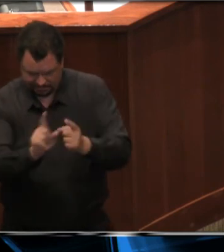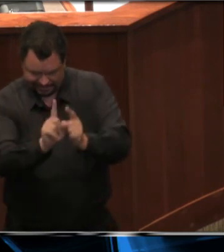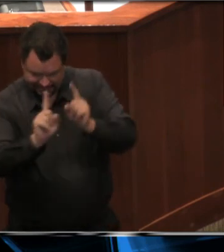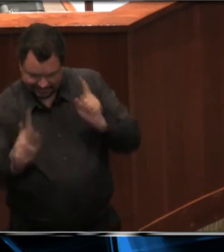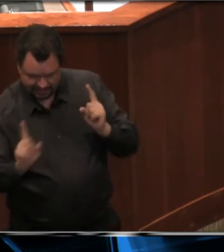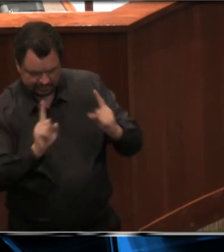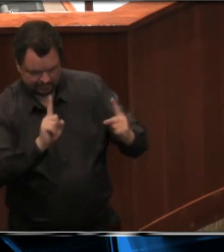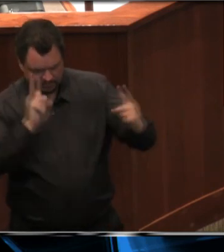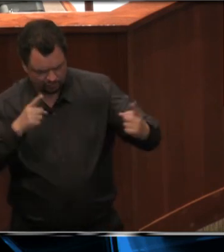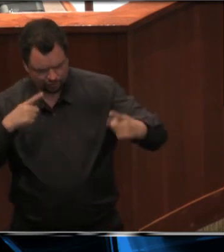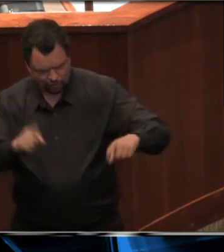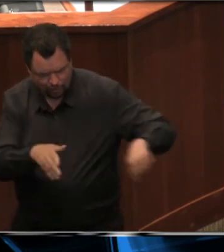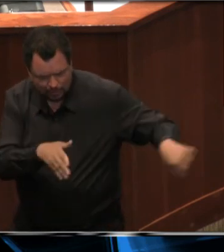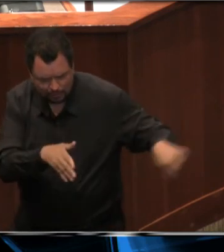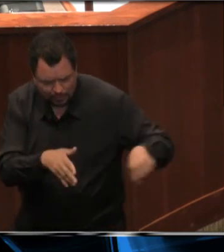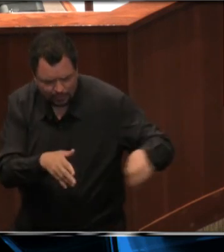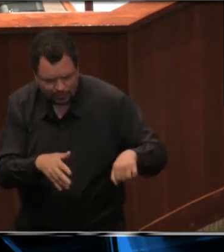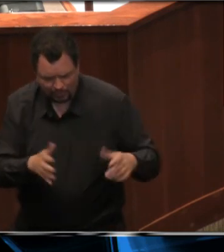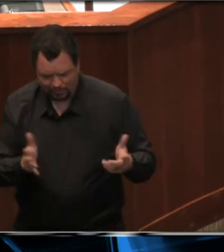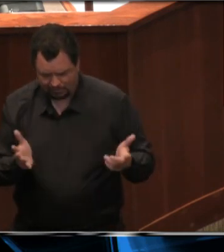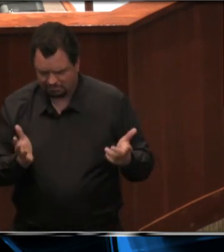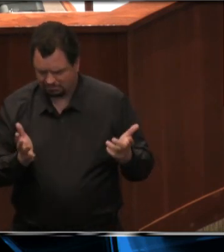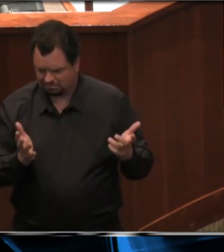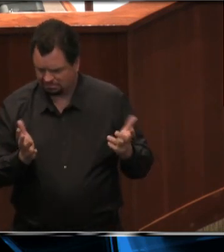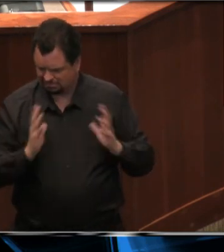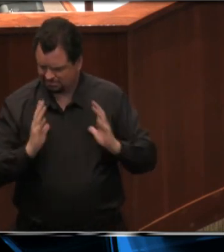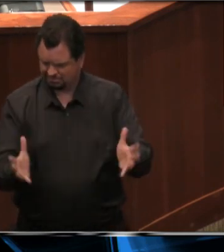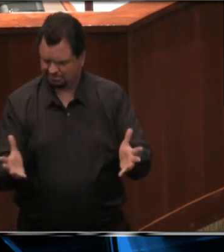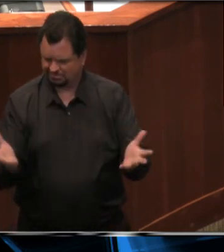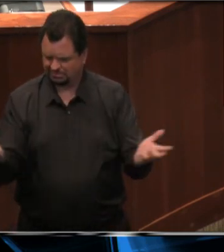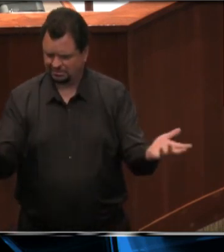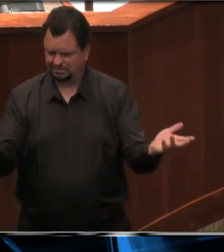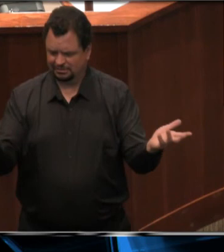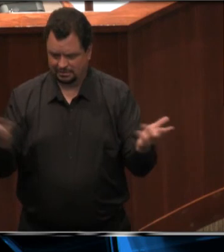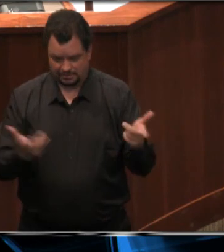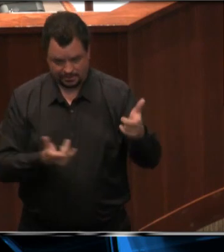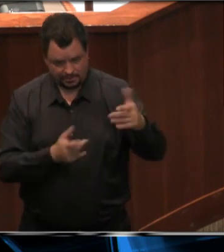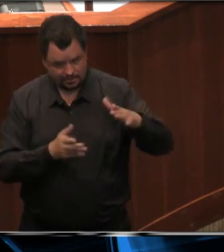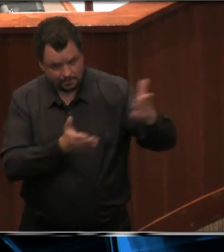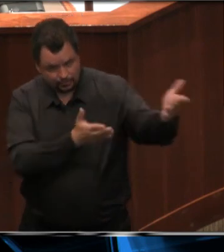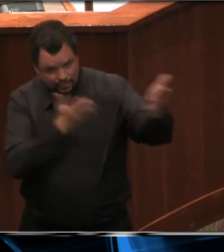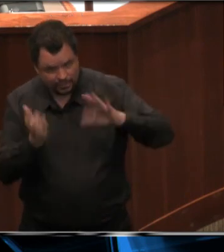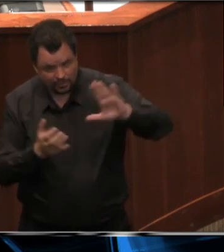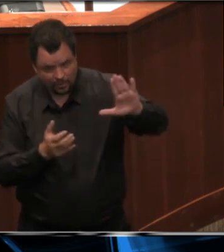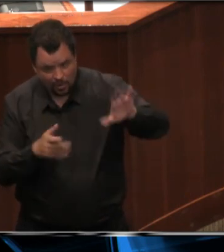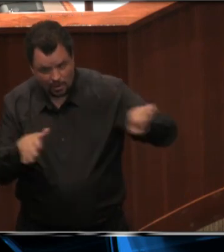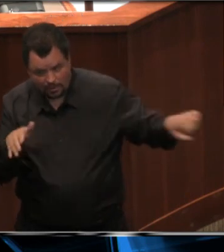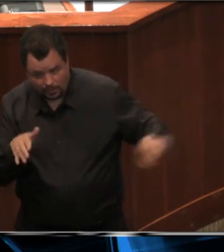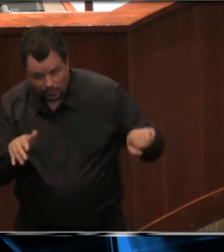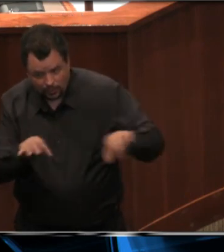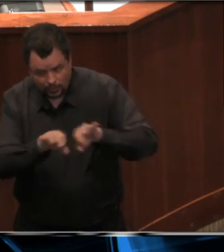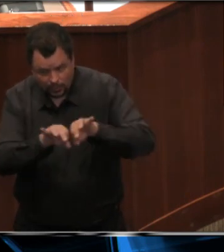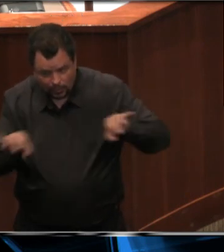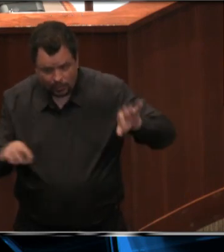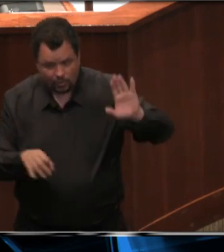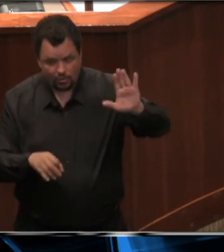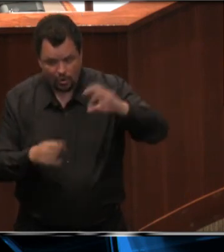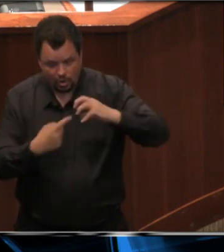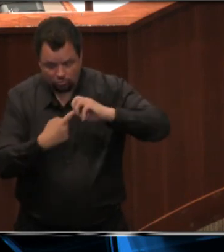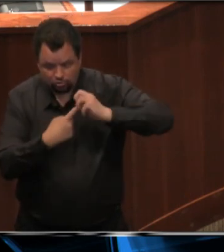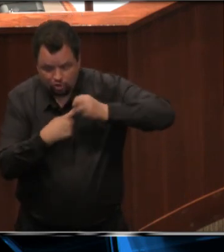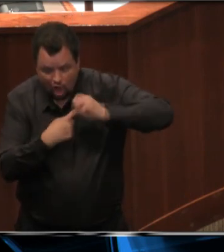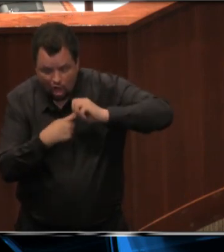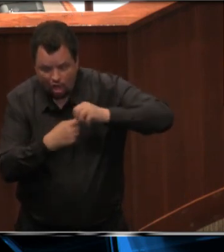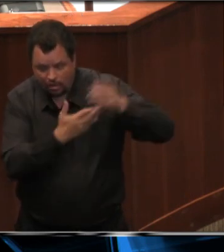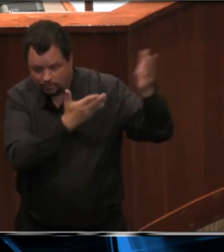social distancing right there. Players bring their own equipment. They're using their own pool cues. They bring their own chalk. In situations where somebody does need to